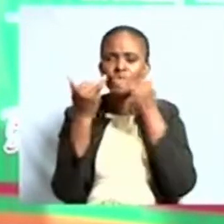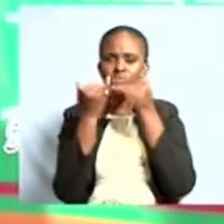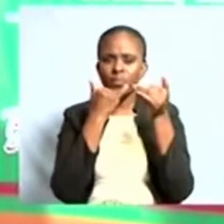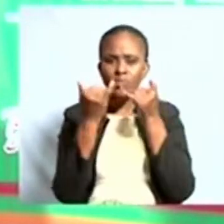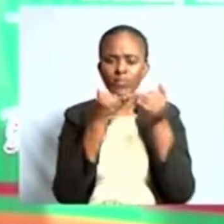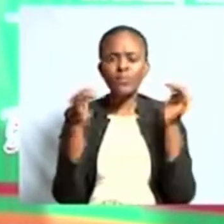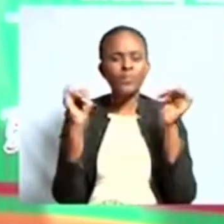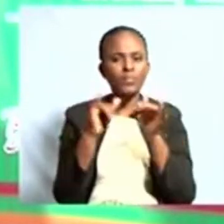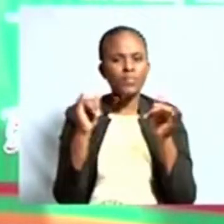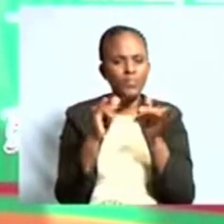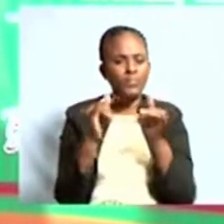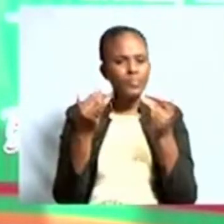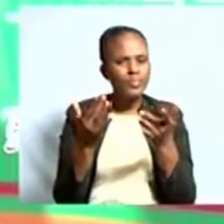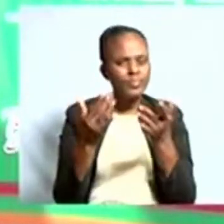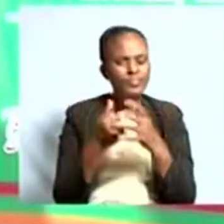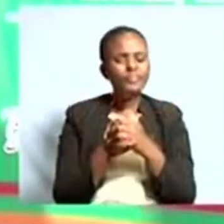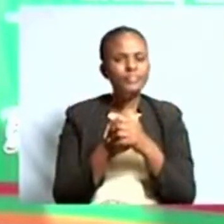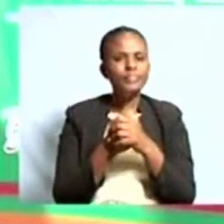Yeah, being